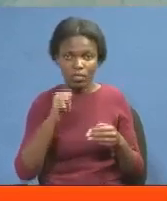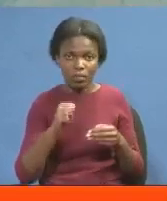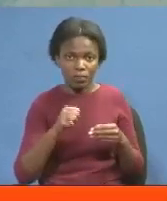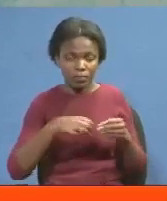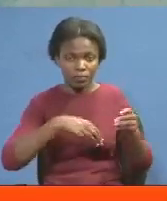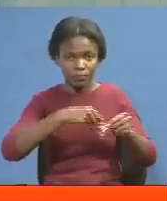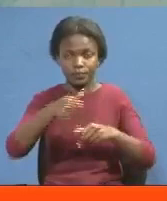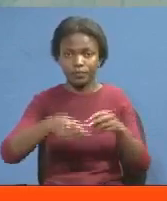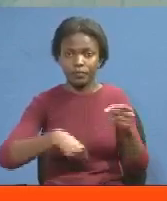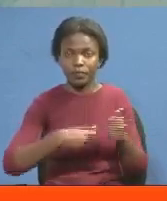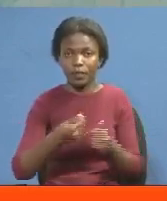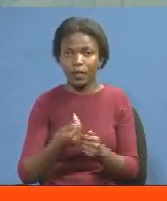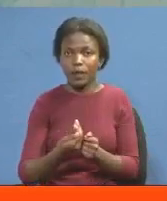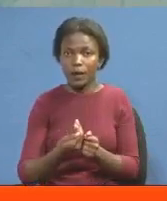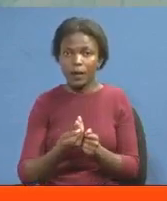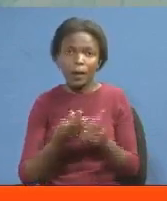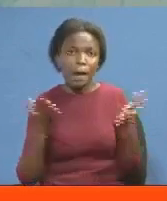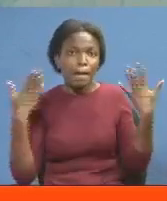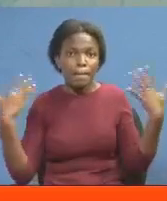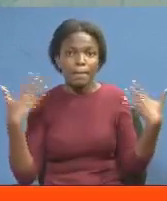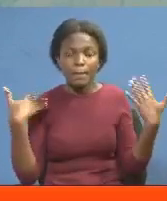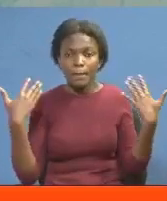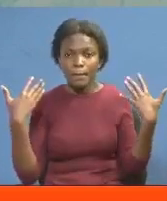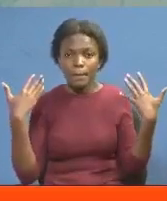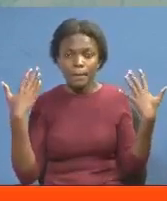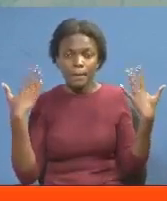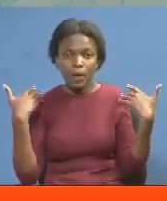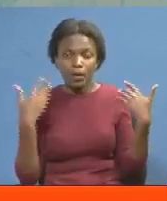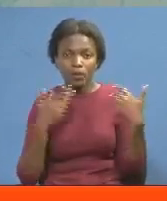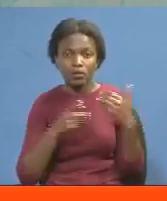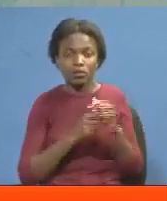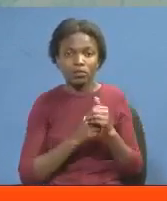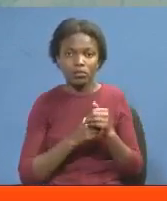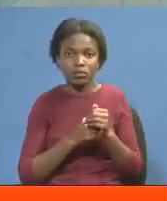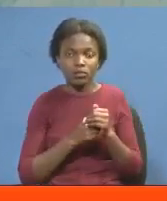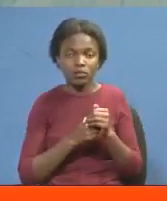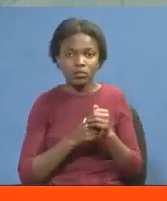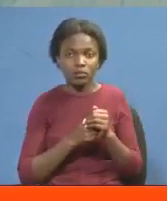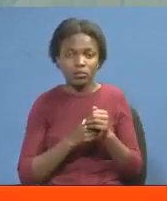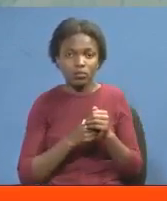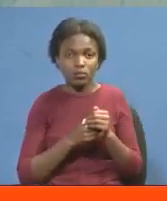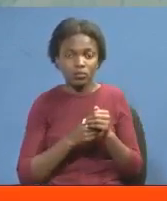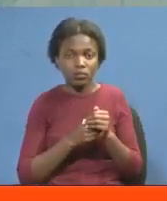Uh-huh. In Meru town, there's a shopping mall called Garissa.